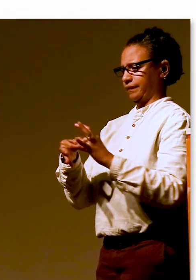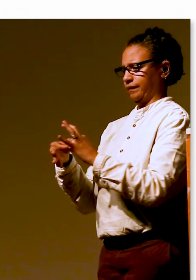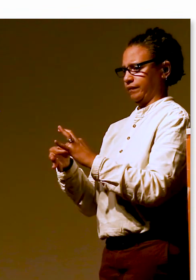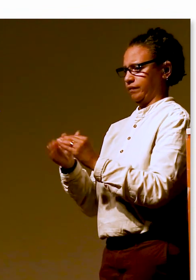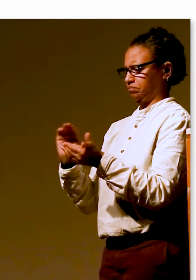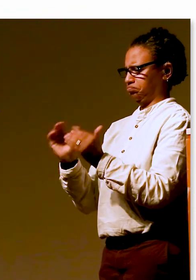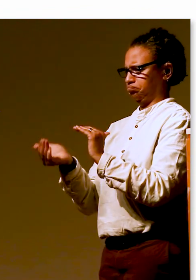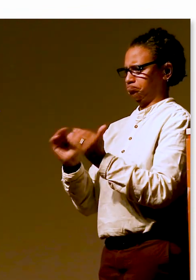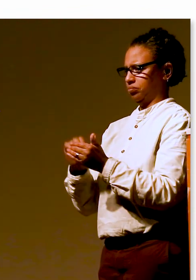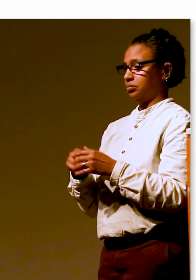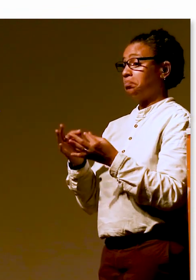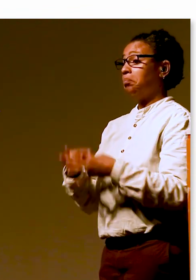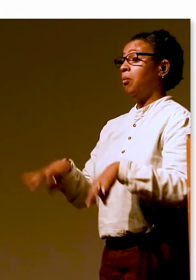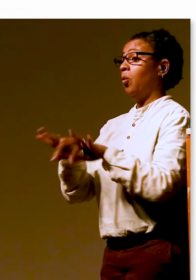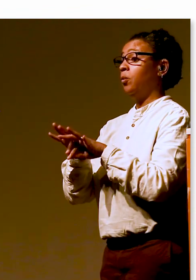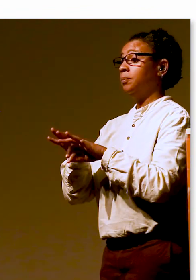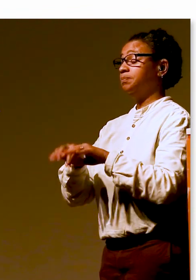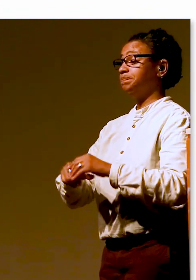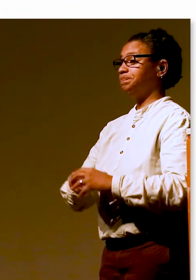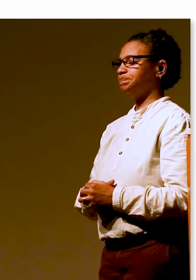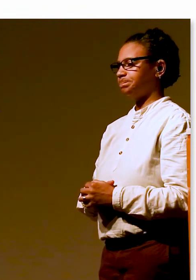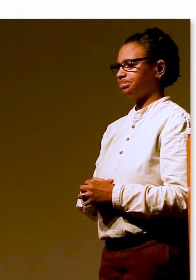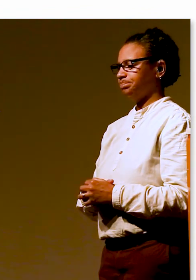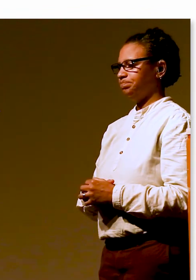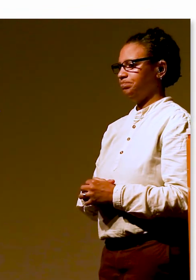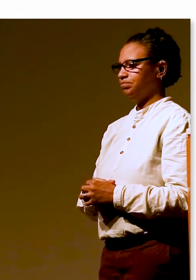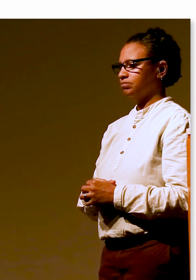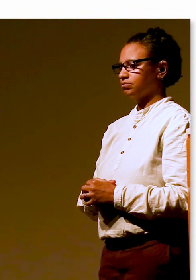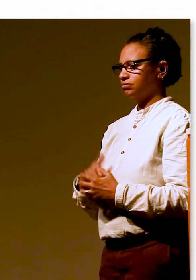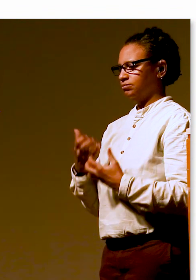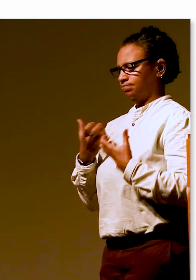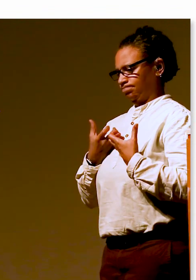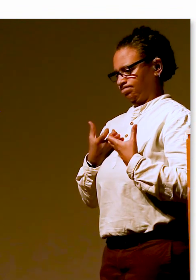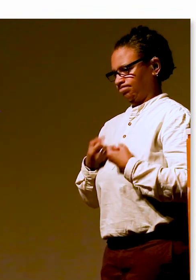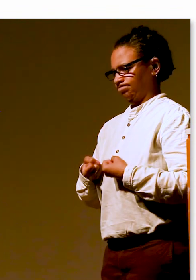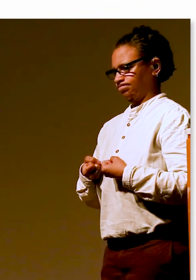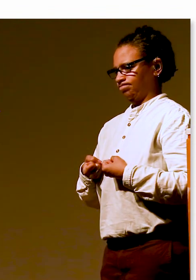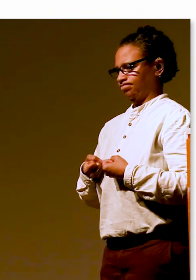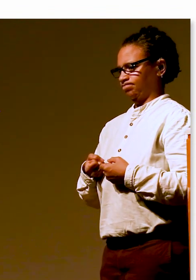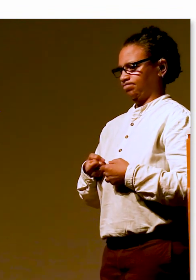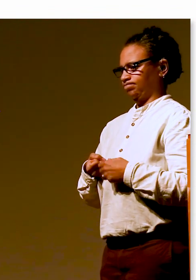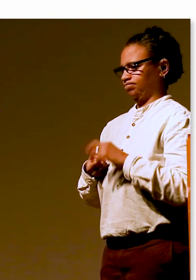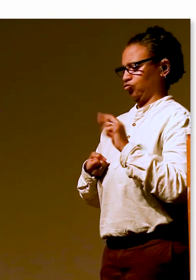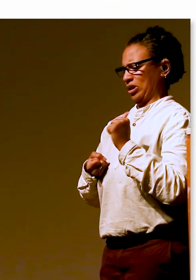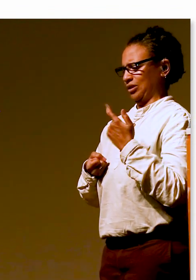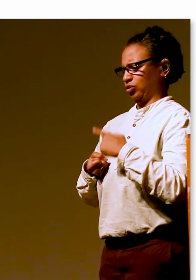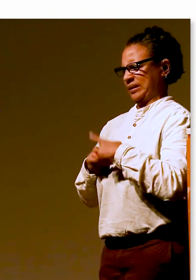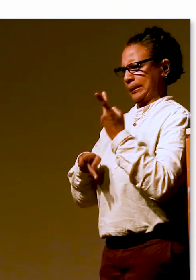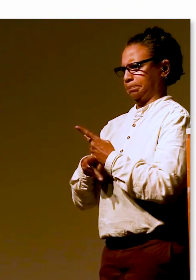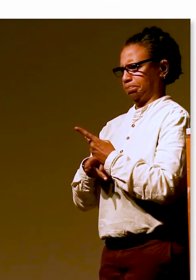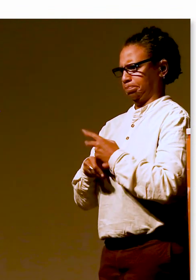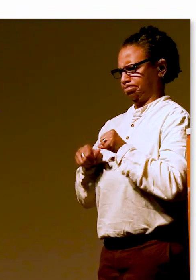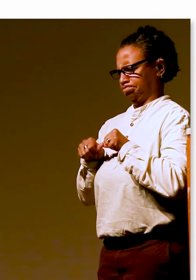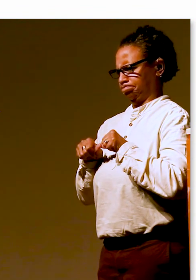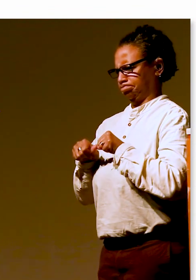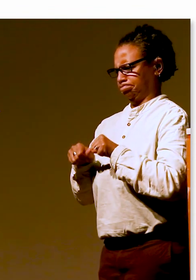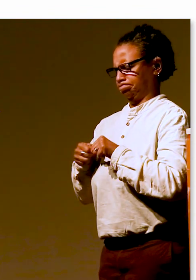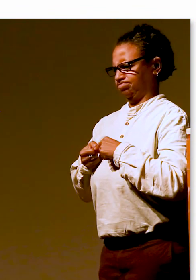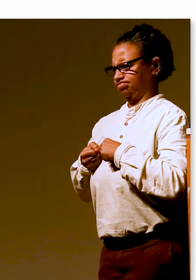remains most important is holding rage and just appreciating it as both a destructive and generative force.